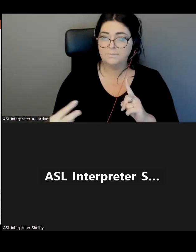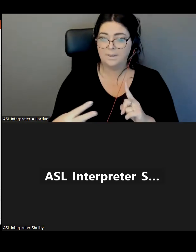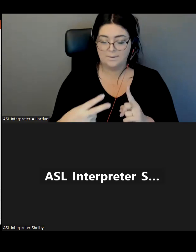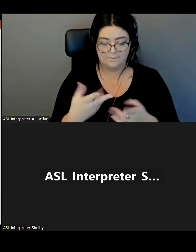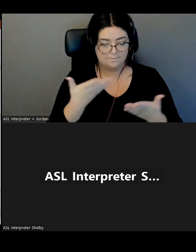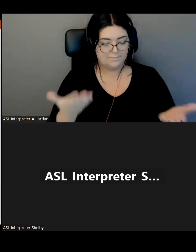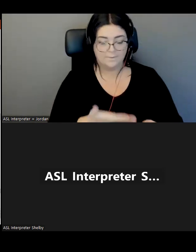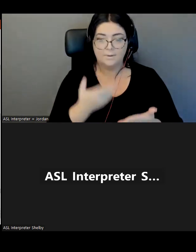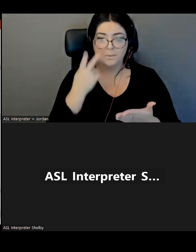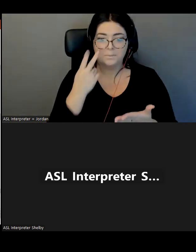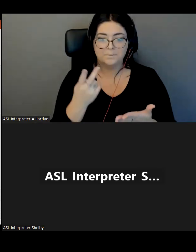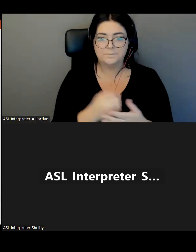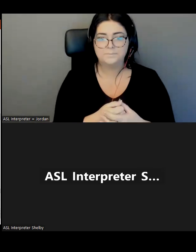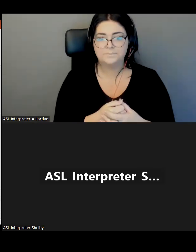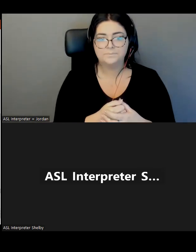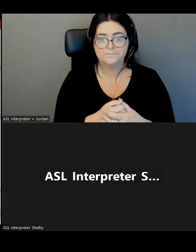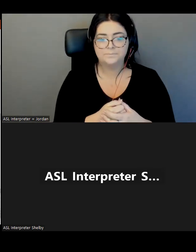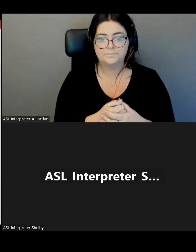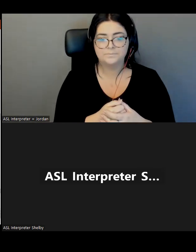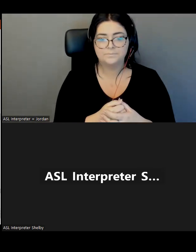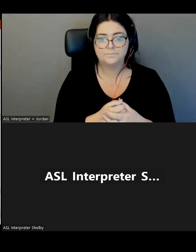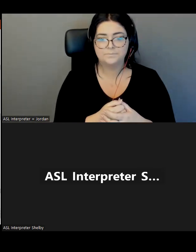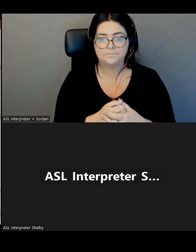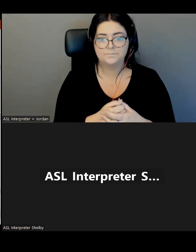do. There's certainly many